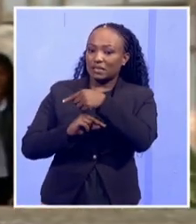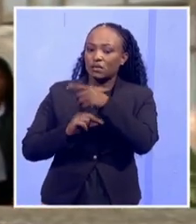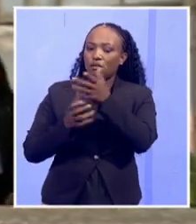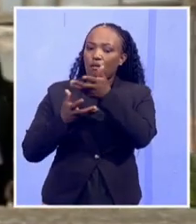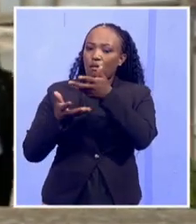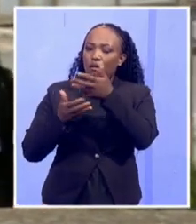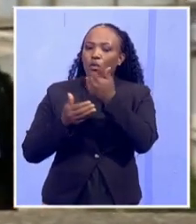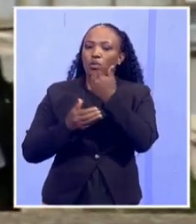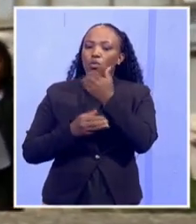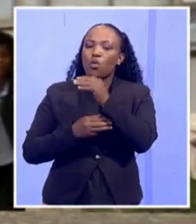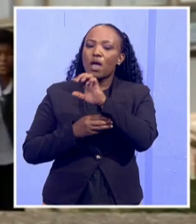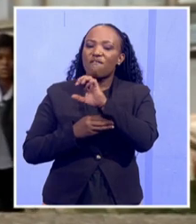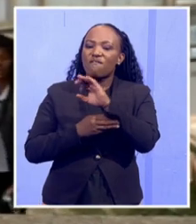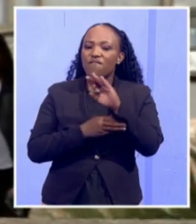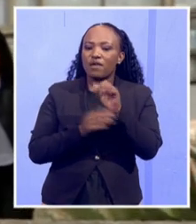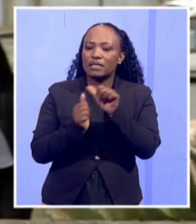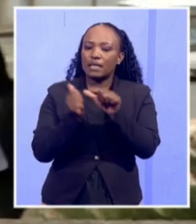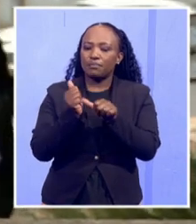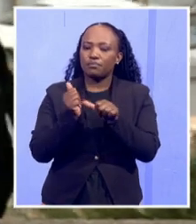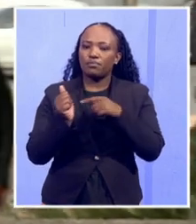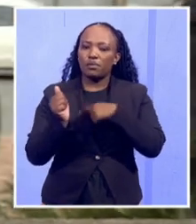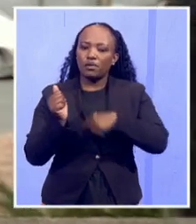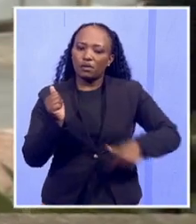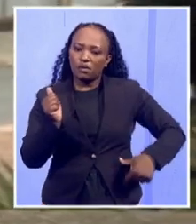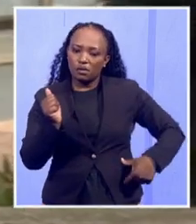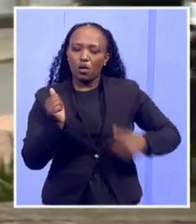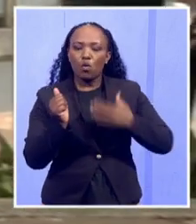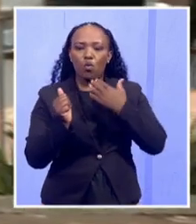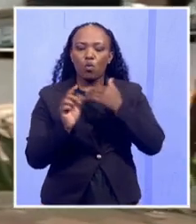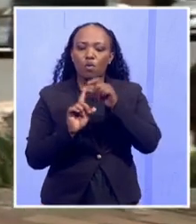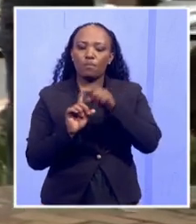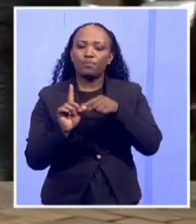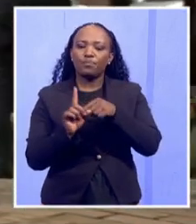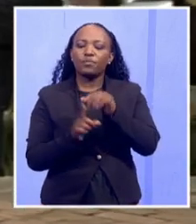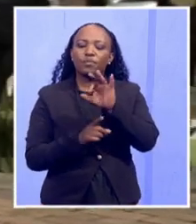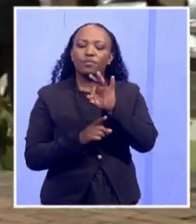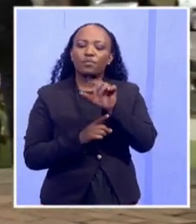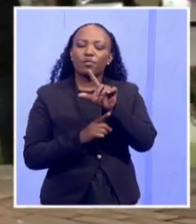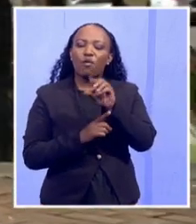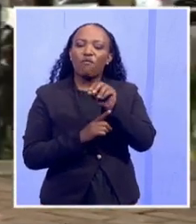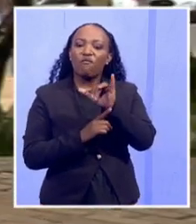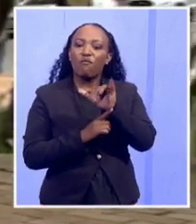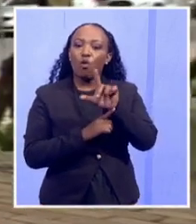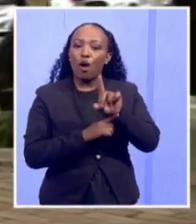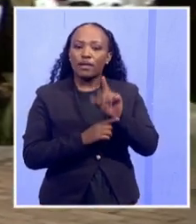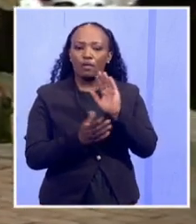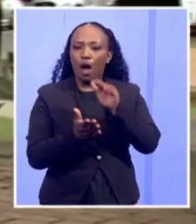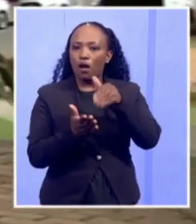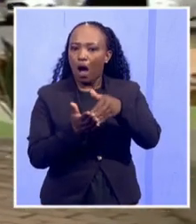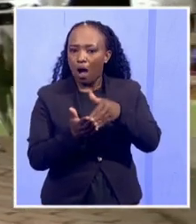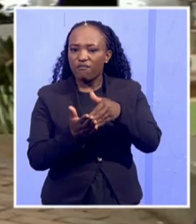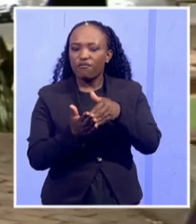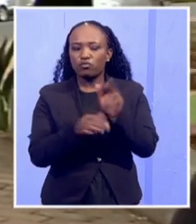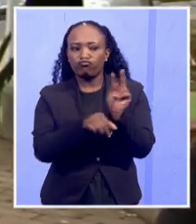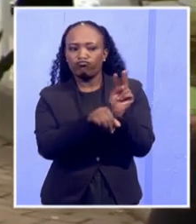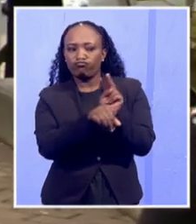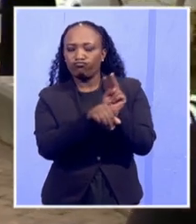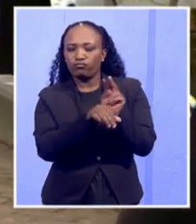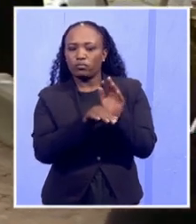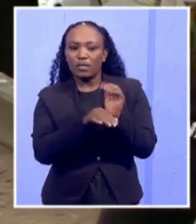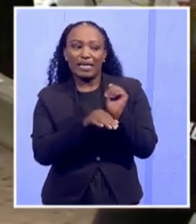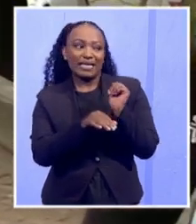the EFF Deputy President Floyd Nyiko Chivambu, who has also arrived here to oversee this council meeting. Yesterday